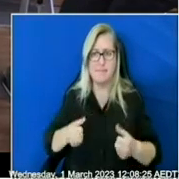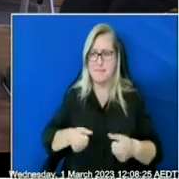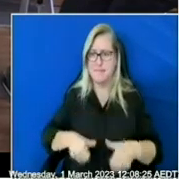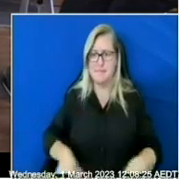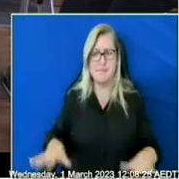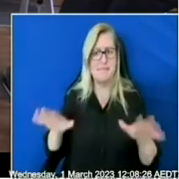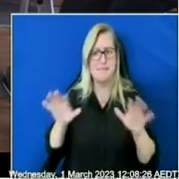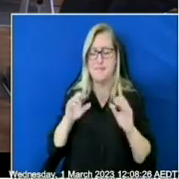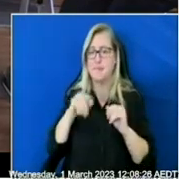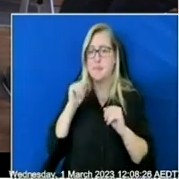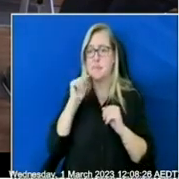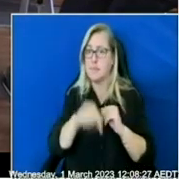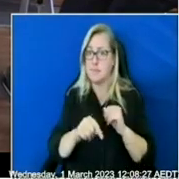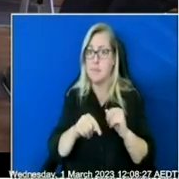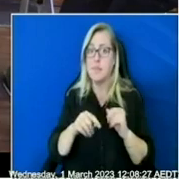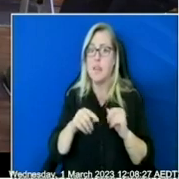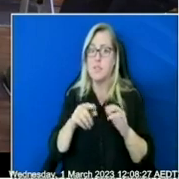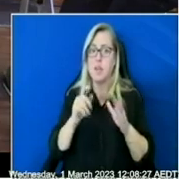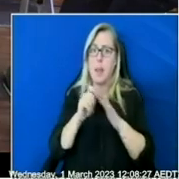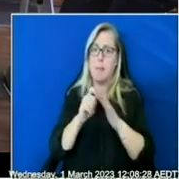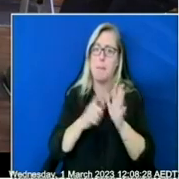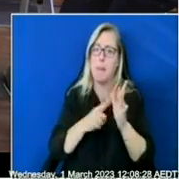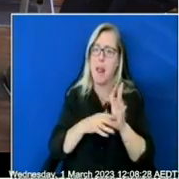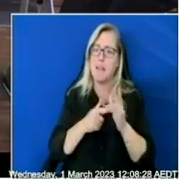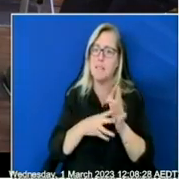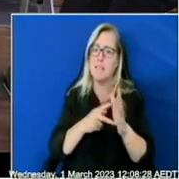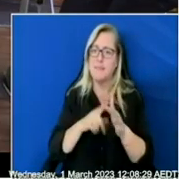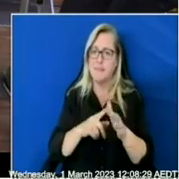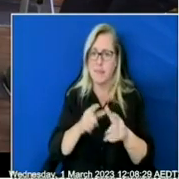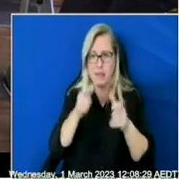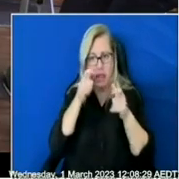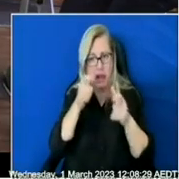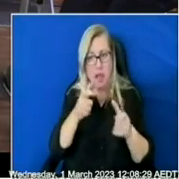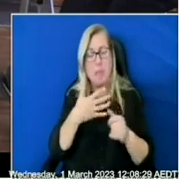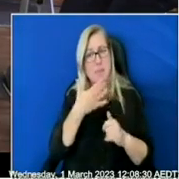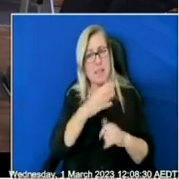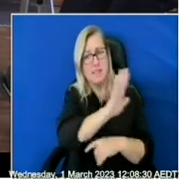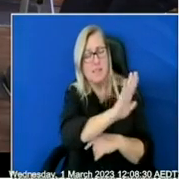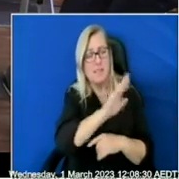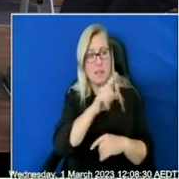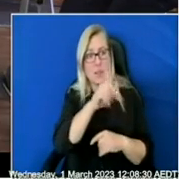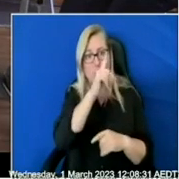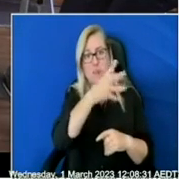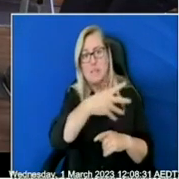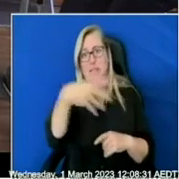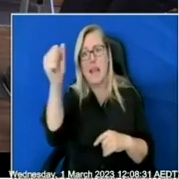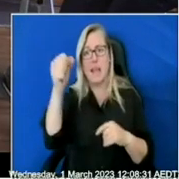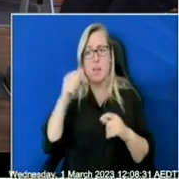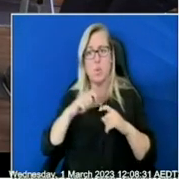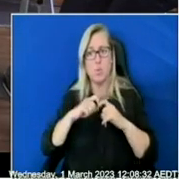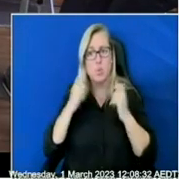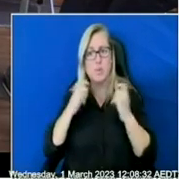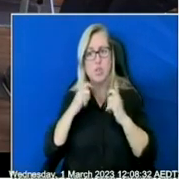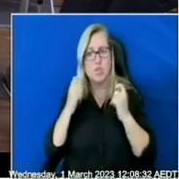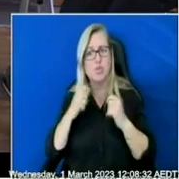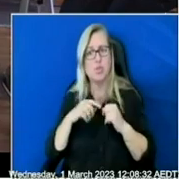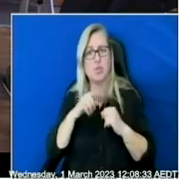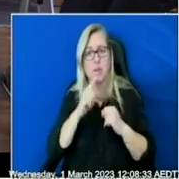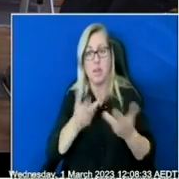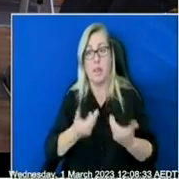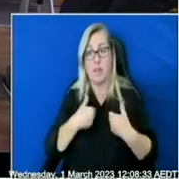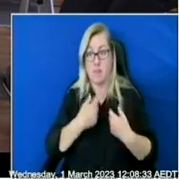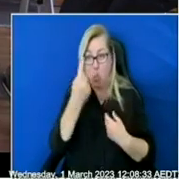hospital. I said, please, can we just take her out the mish? Mm. You know, just for one day they gave us. Mm. So she was out